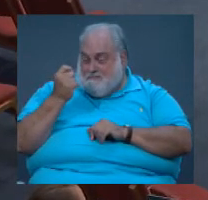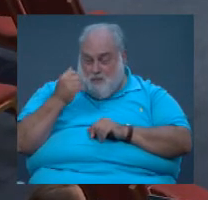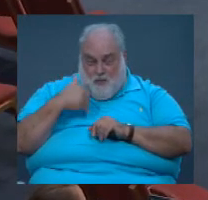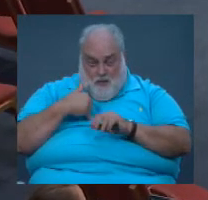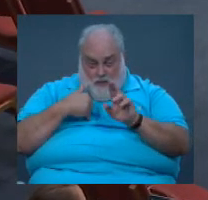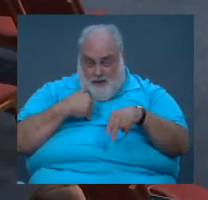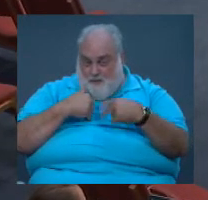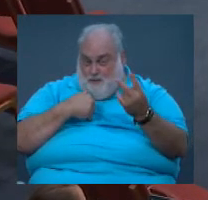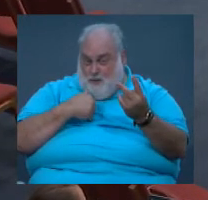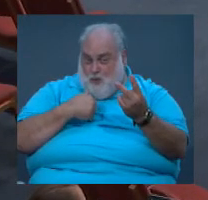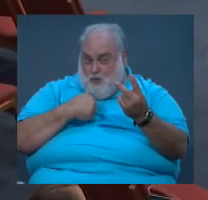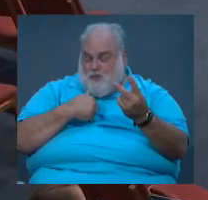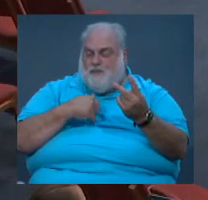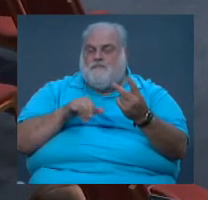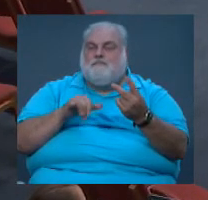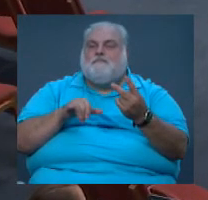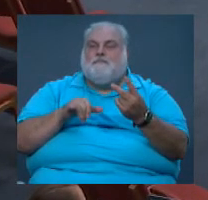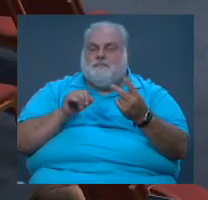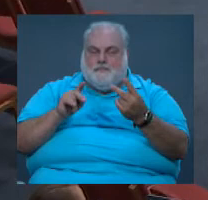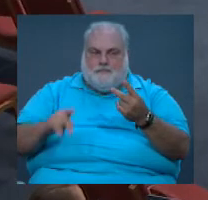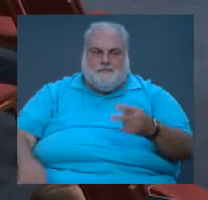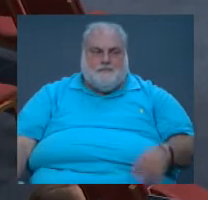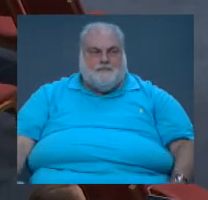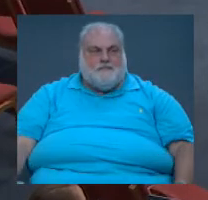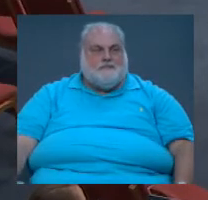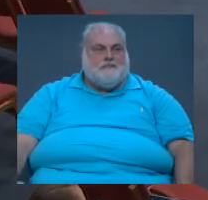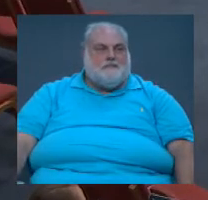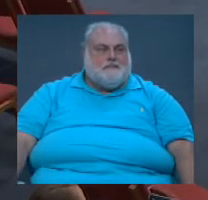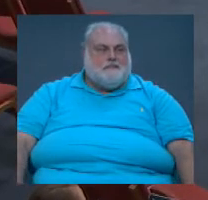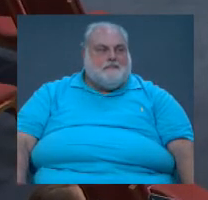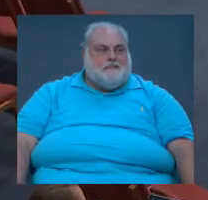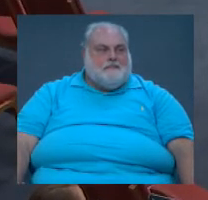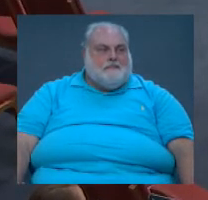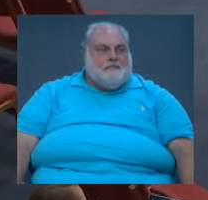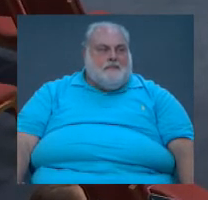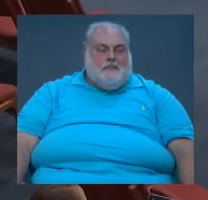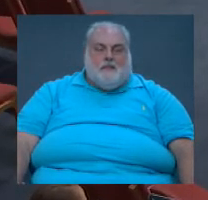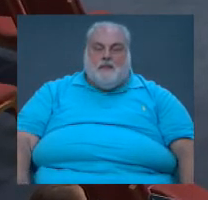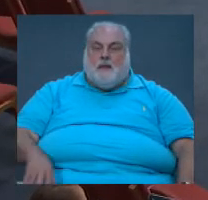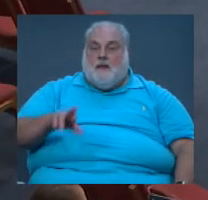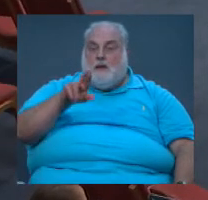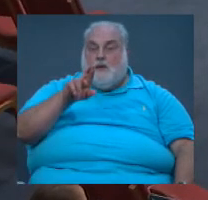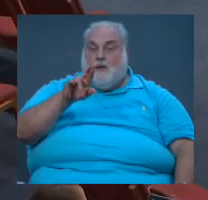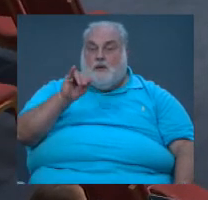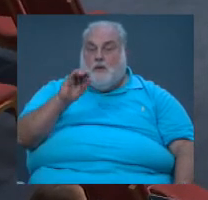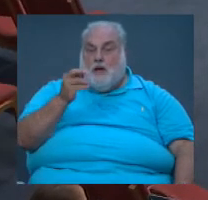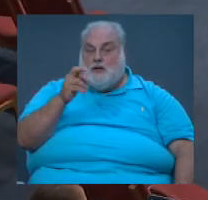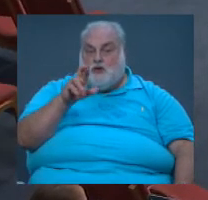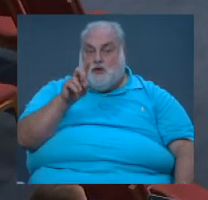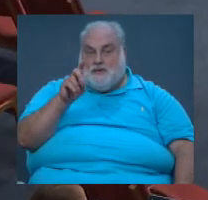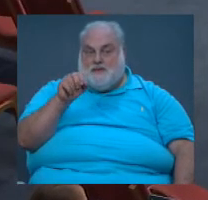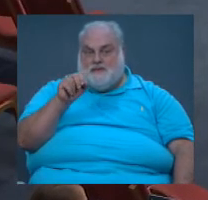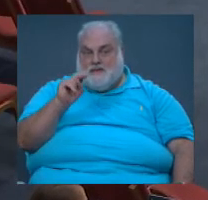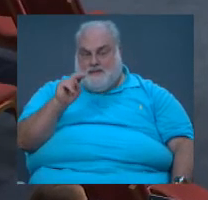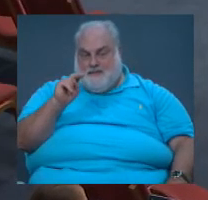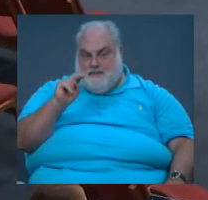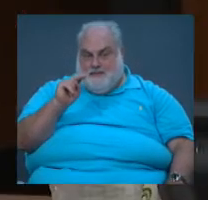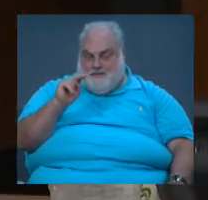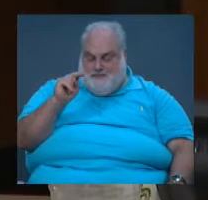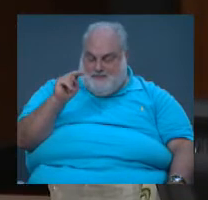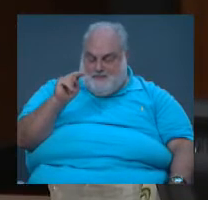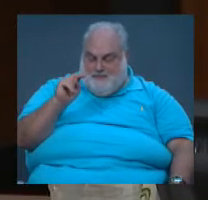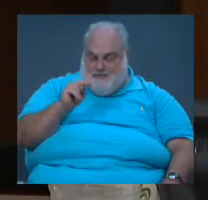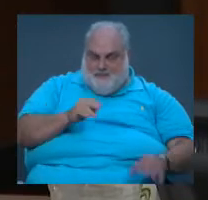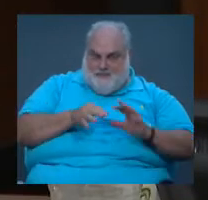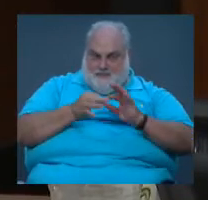have 2 that weren't placed. Thank you, Director Wright. Director Richardson? Yes, thank you, Mayor.